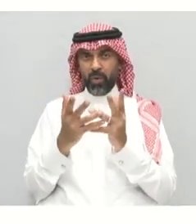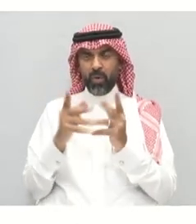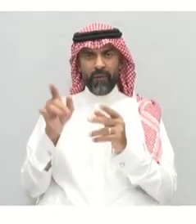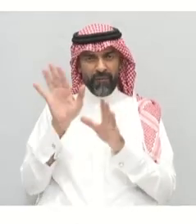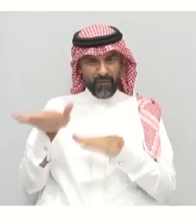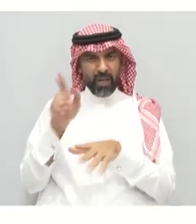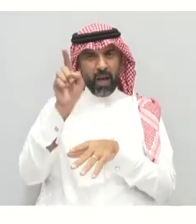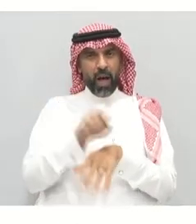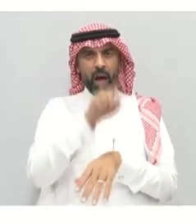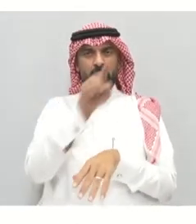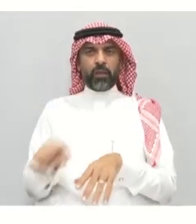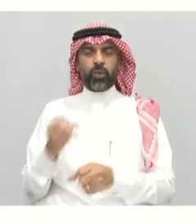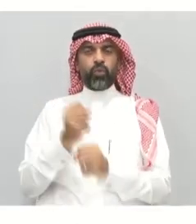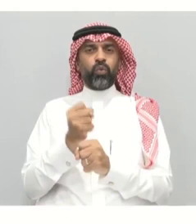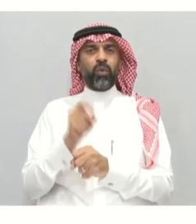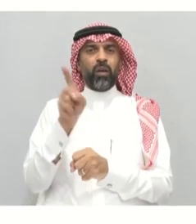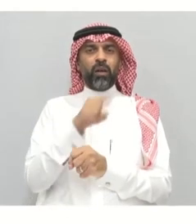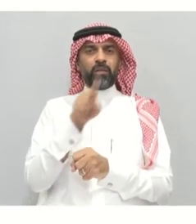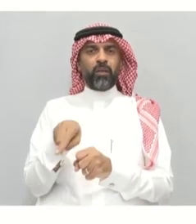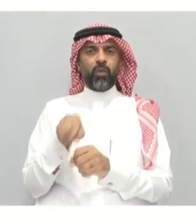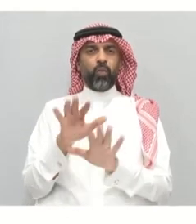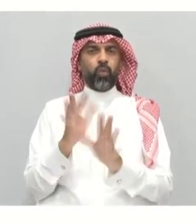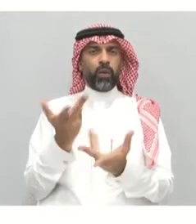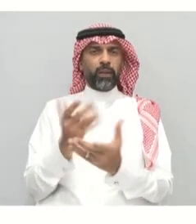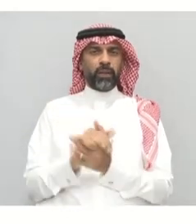here. What's wrong here?